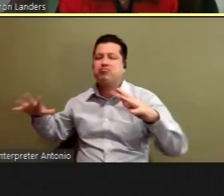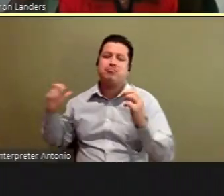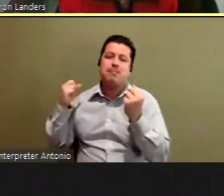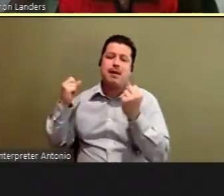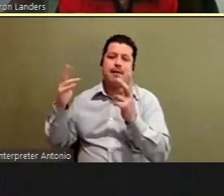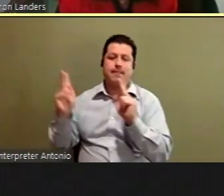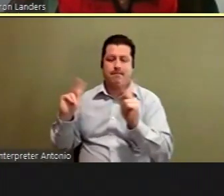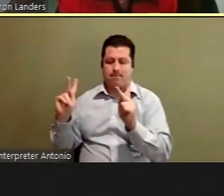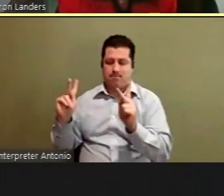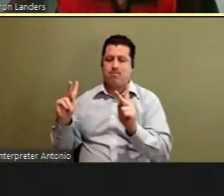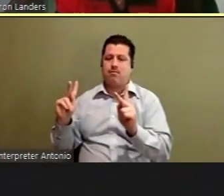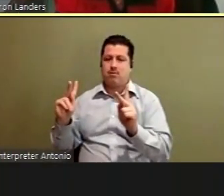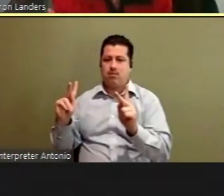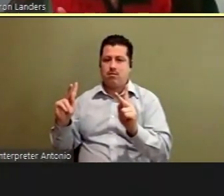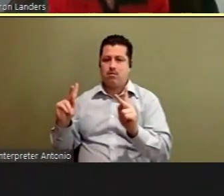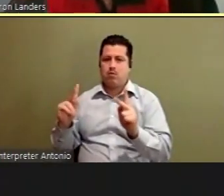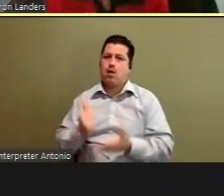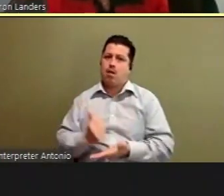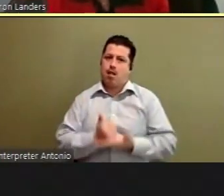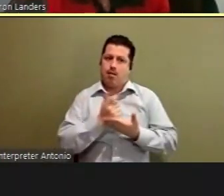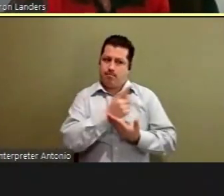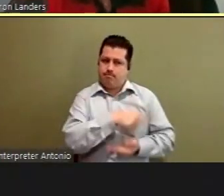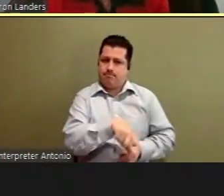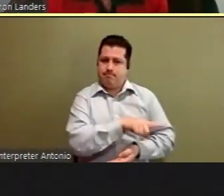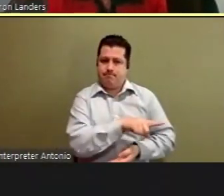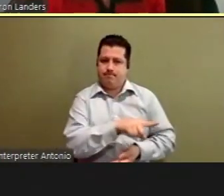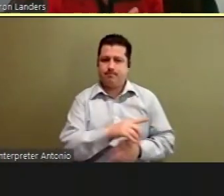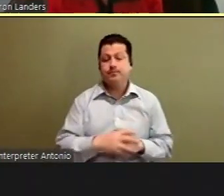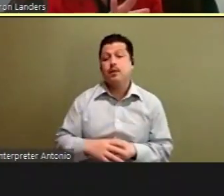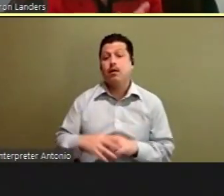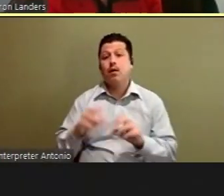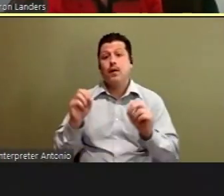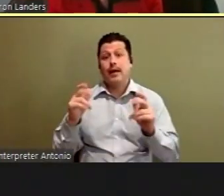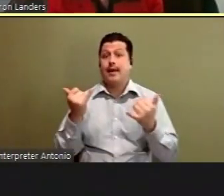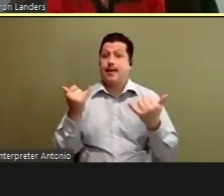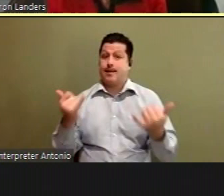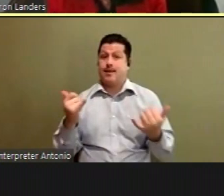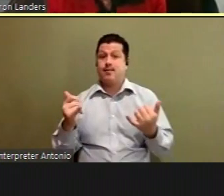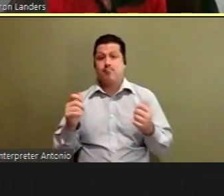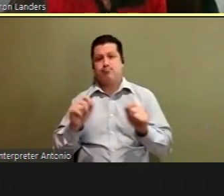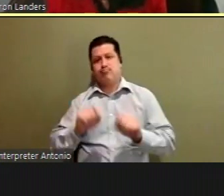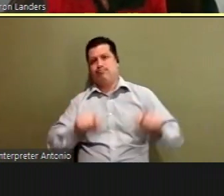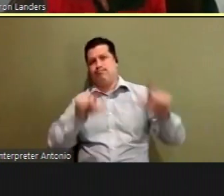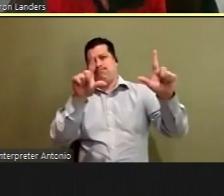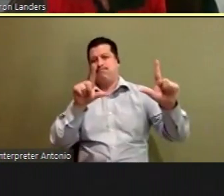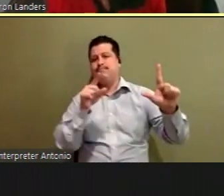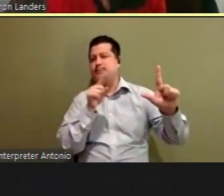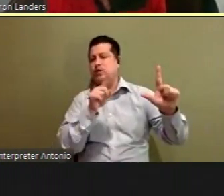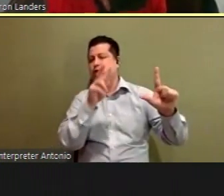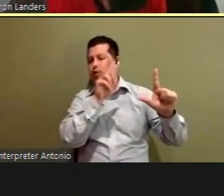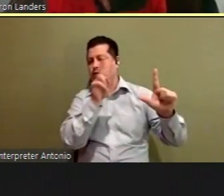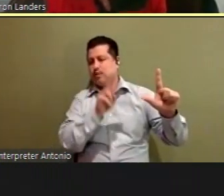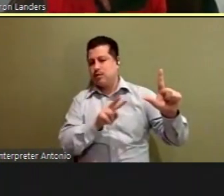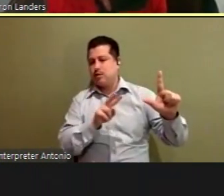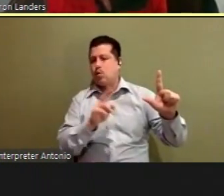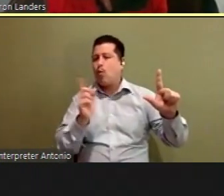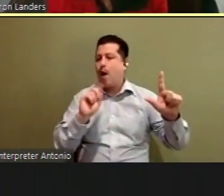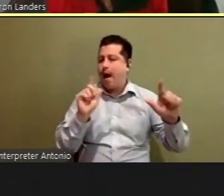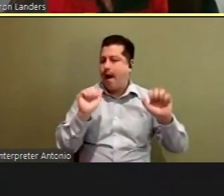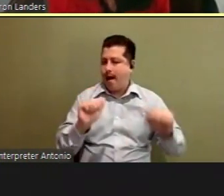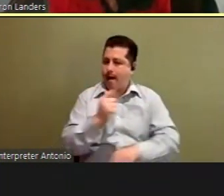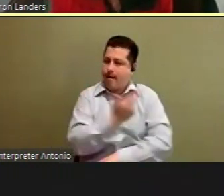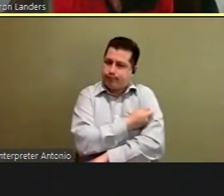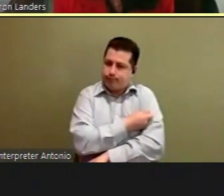starting Monday, get a vaccine. But doctor, while people are looking at this, are there any final remarks that you want to make,